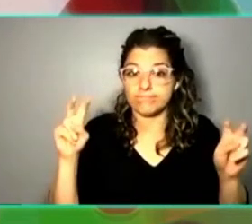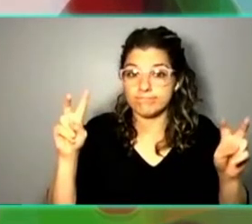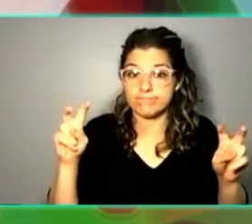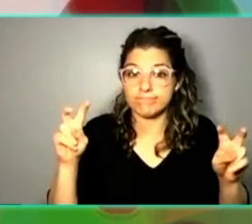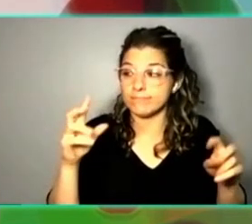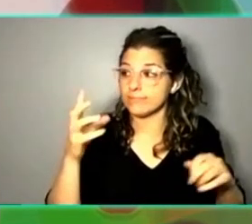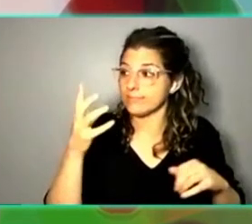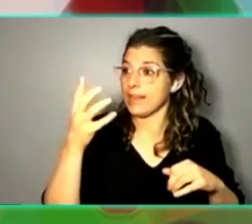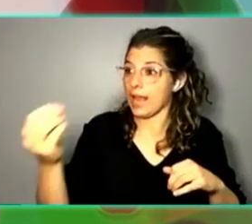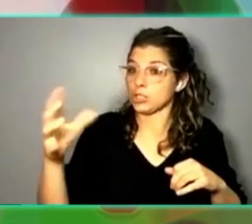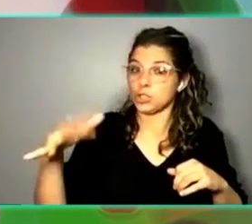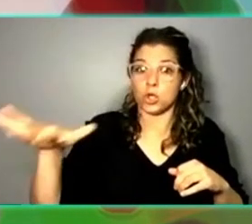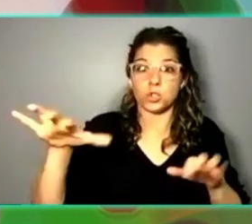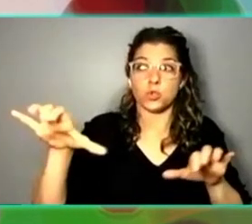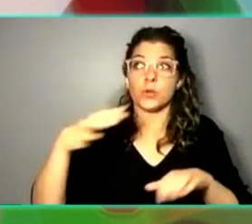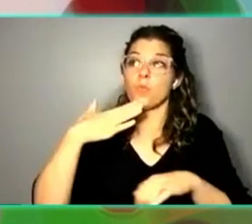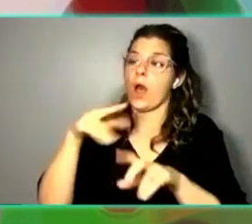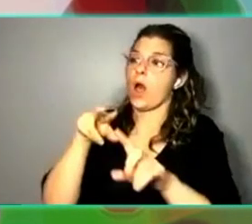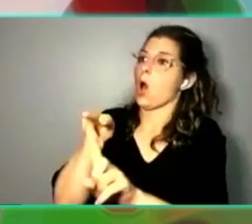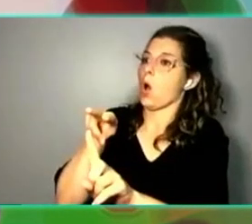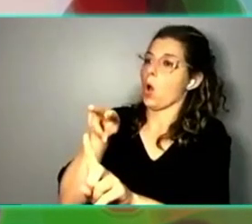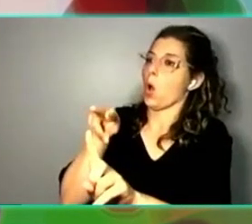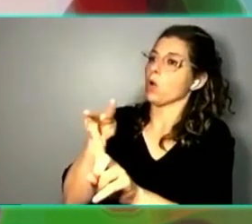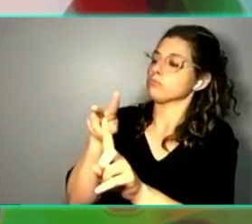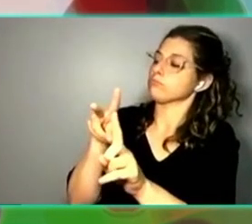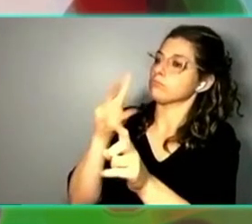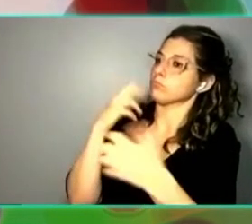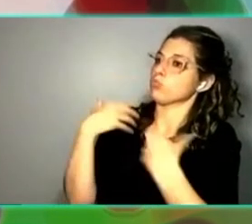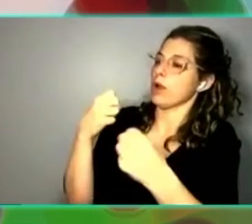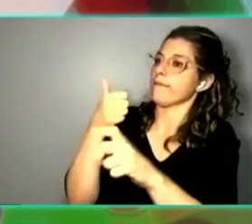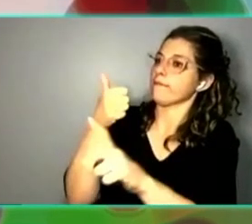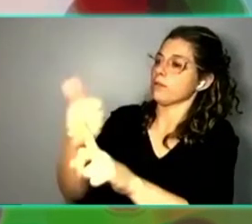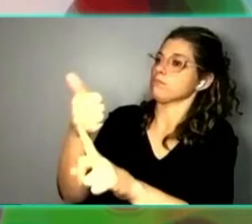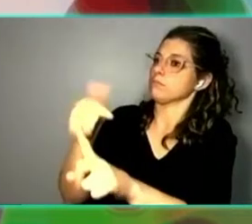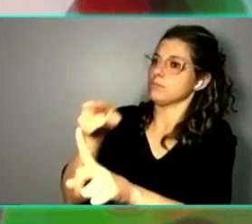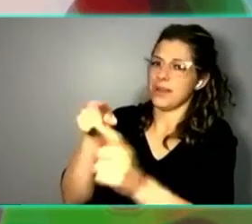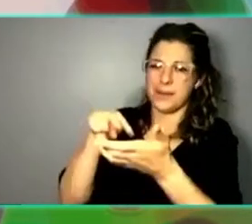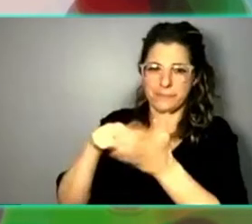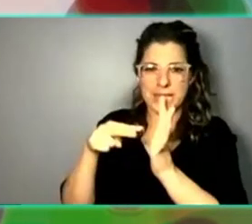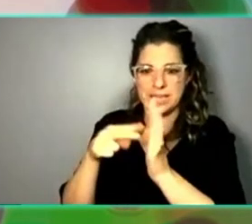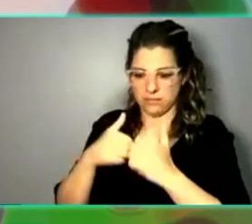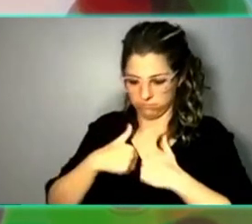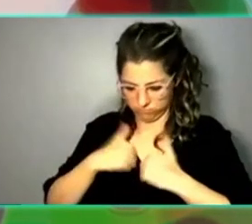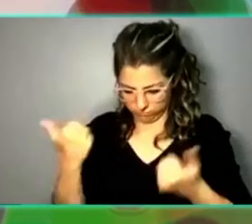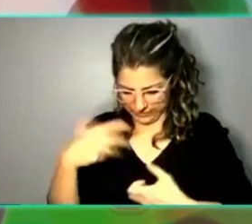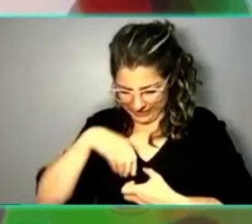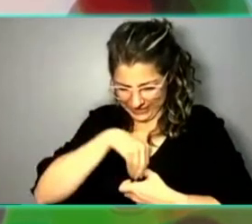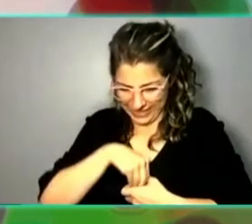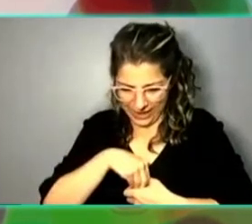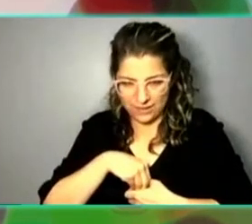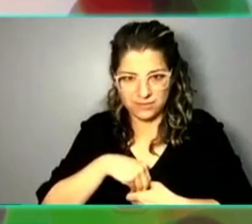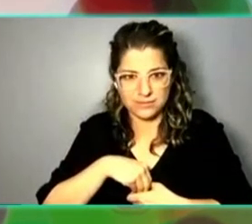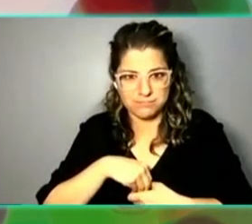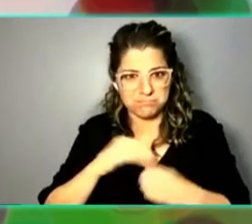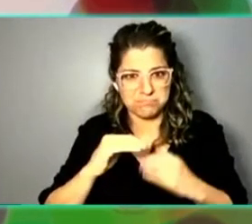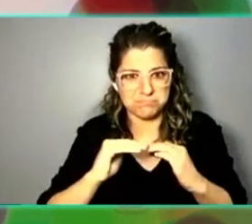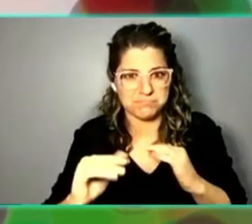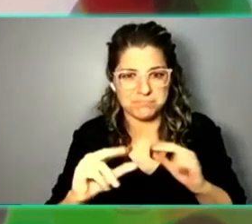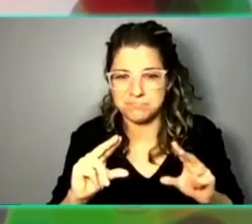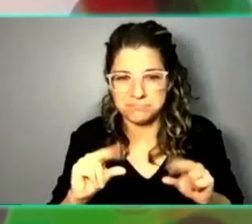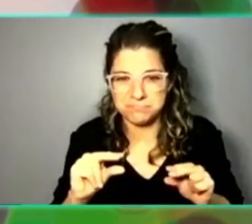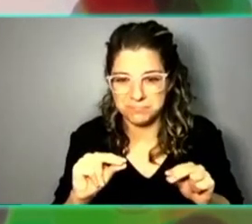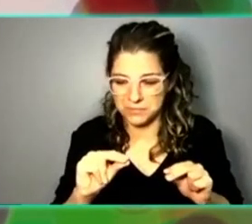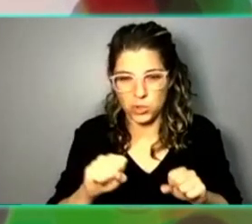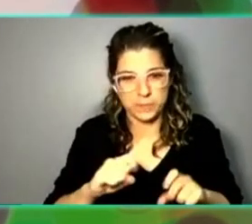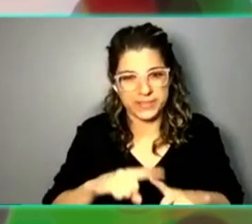externally doing well, you know, does that mean what's really going on internally? And that's the other thing I feel like in terms